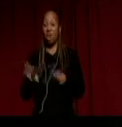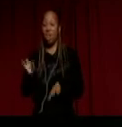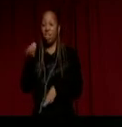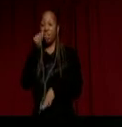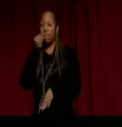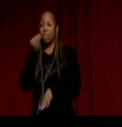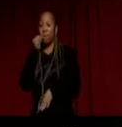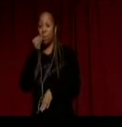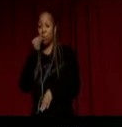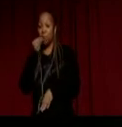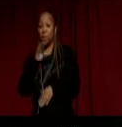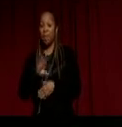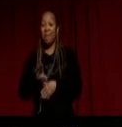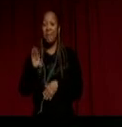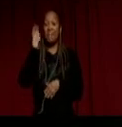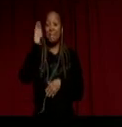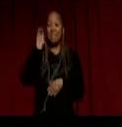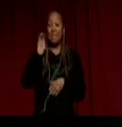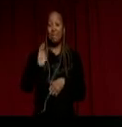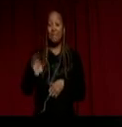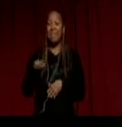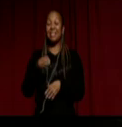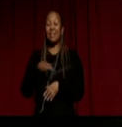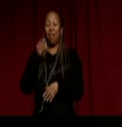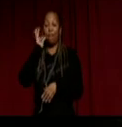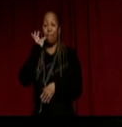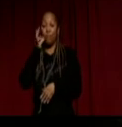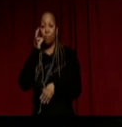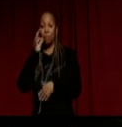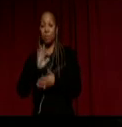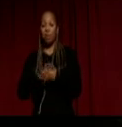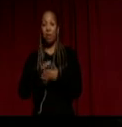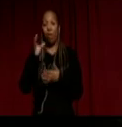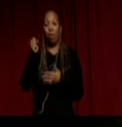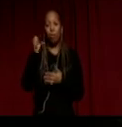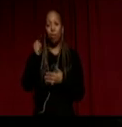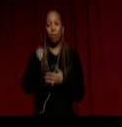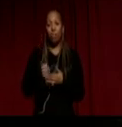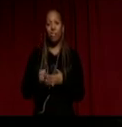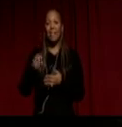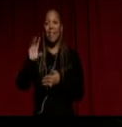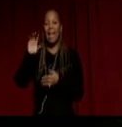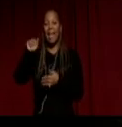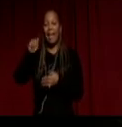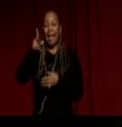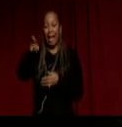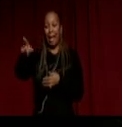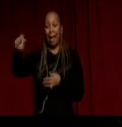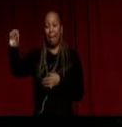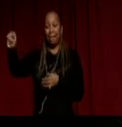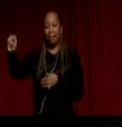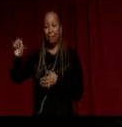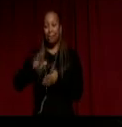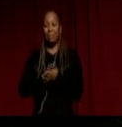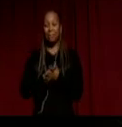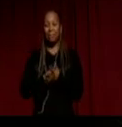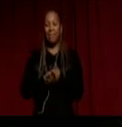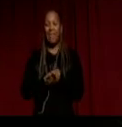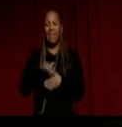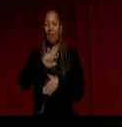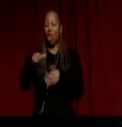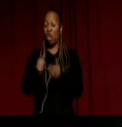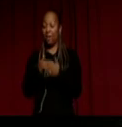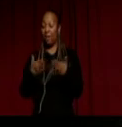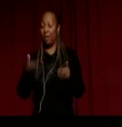foods. The vitamin C is in our citrus fruits, you know, oranges, apples, all of those, and the